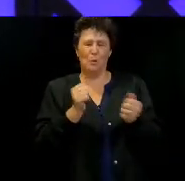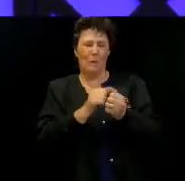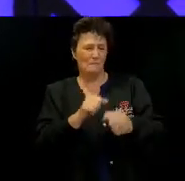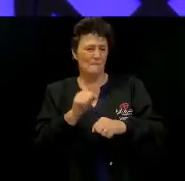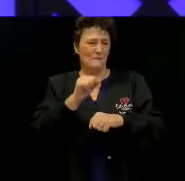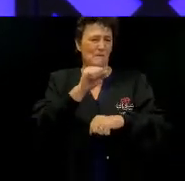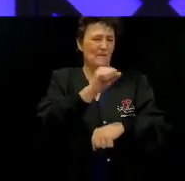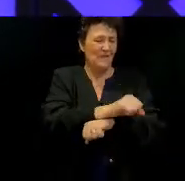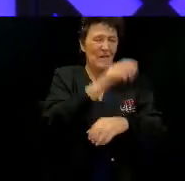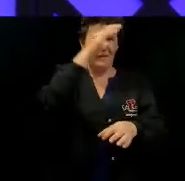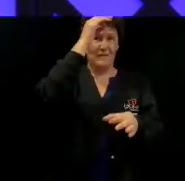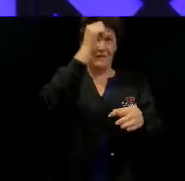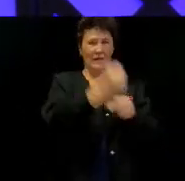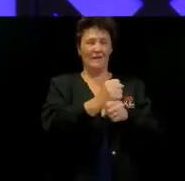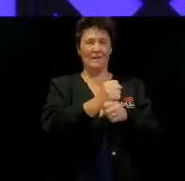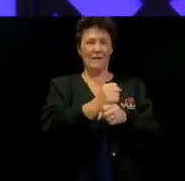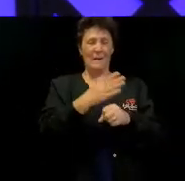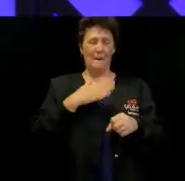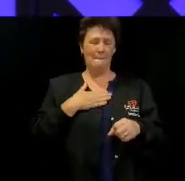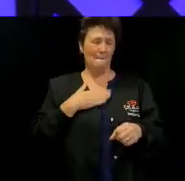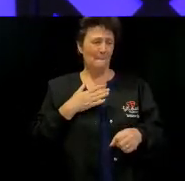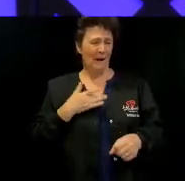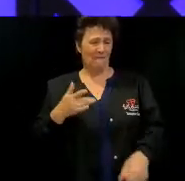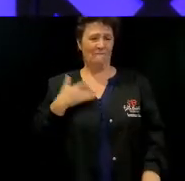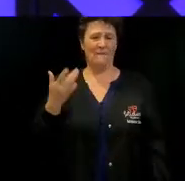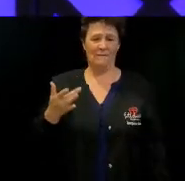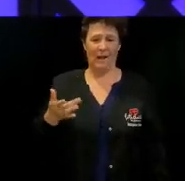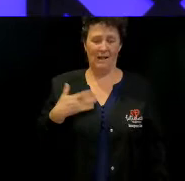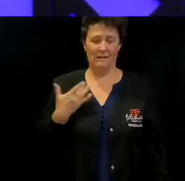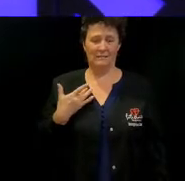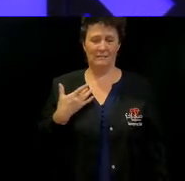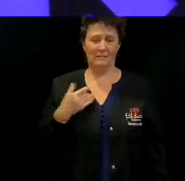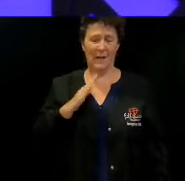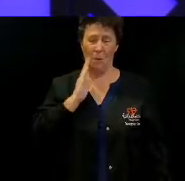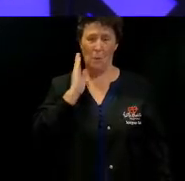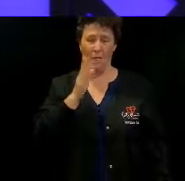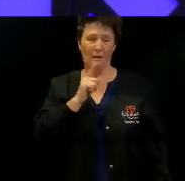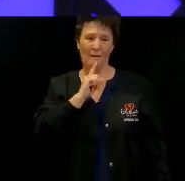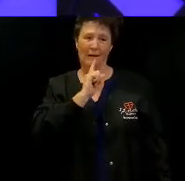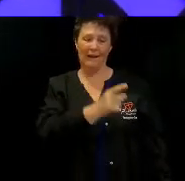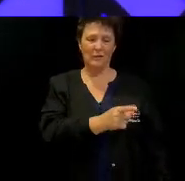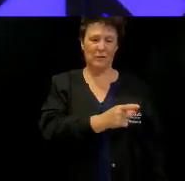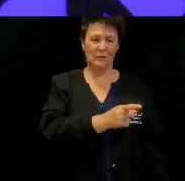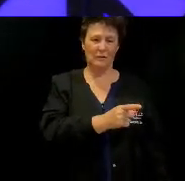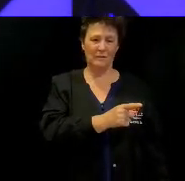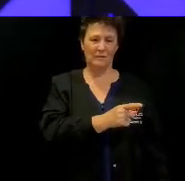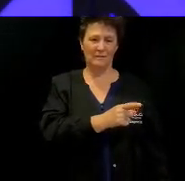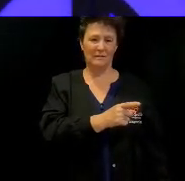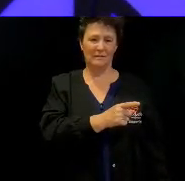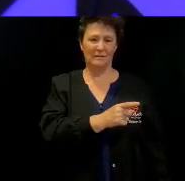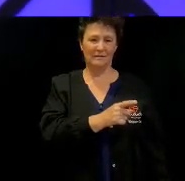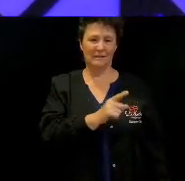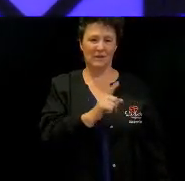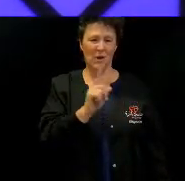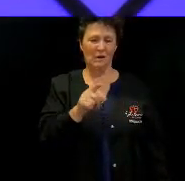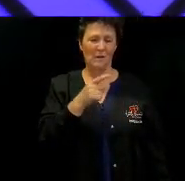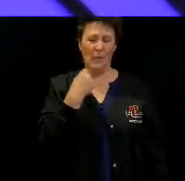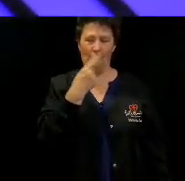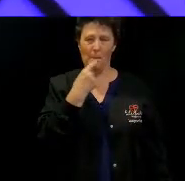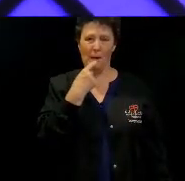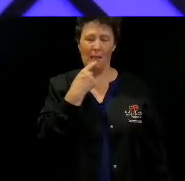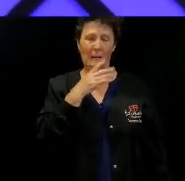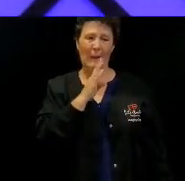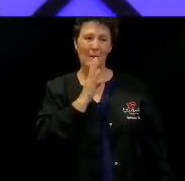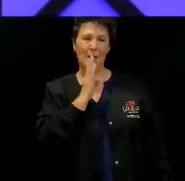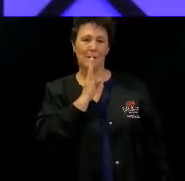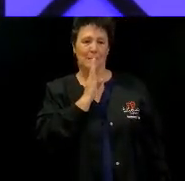I believe, my convictions, my persuasions. I'm going to answer it. Man, I'm telling you, you got to open up your mouth and speak something out of